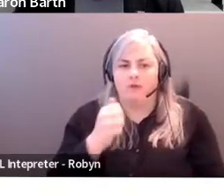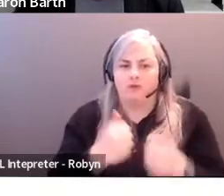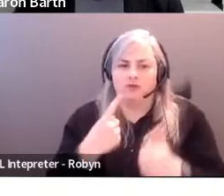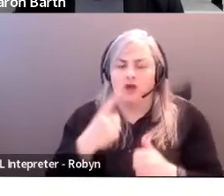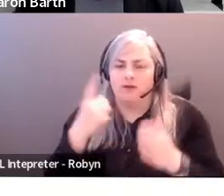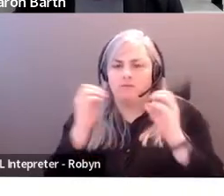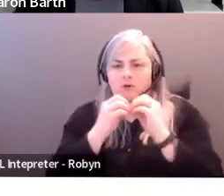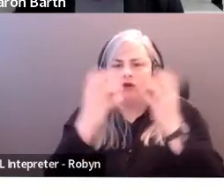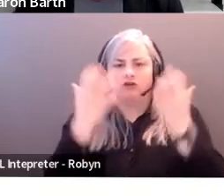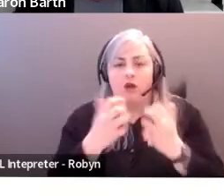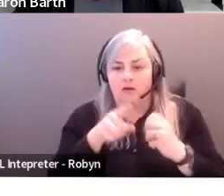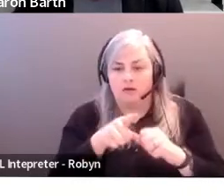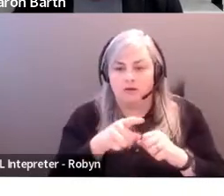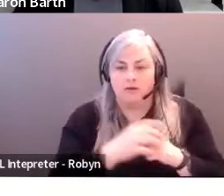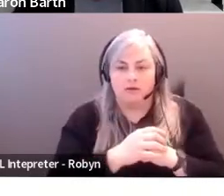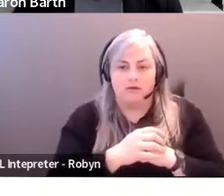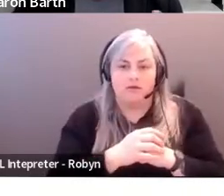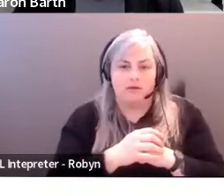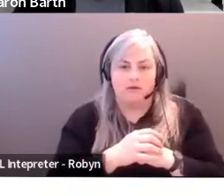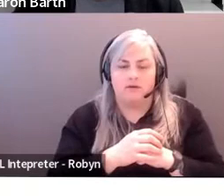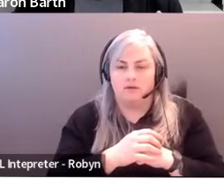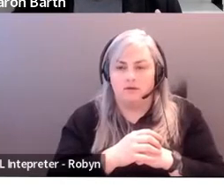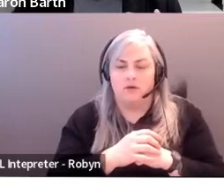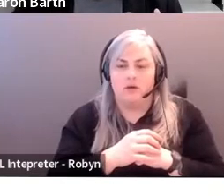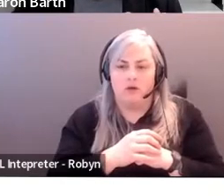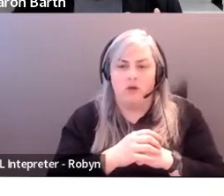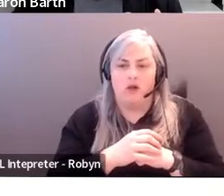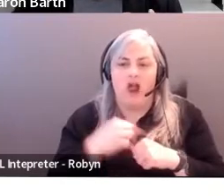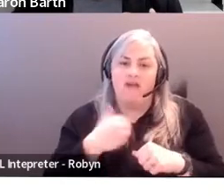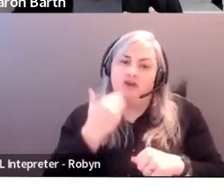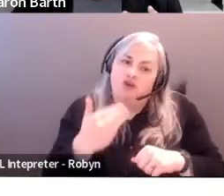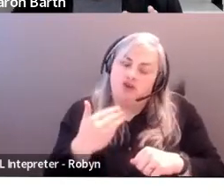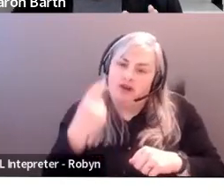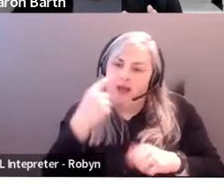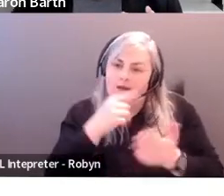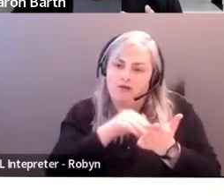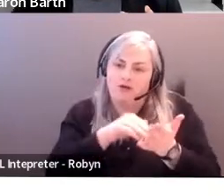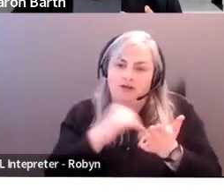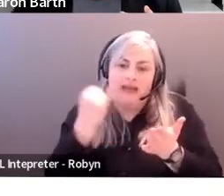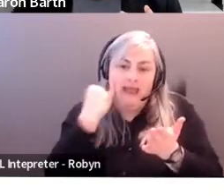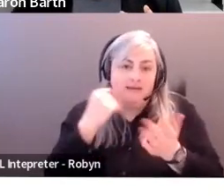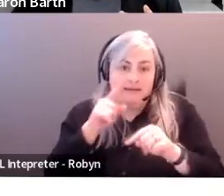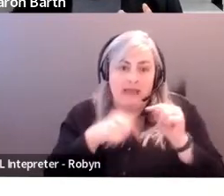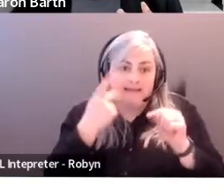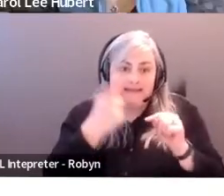And if you can't see this, yeah, if you can't see, I got a good optometrist. I can give you a referral.